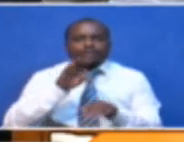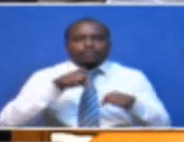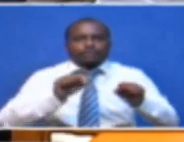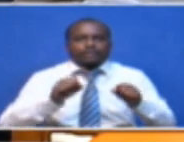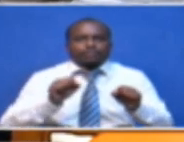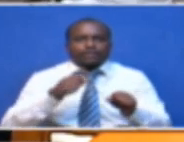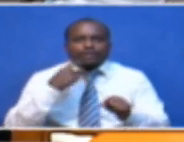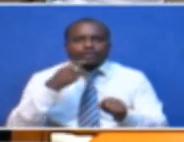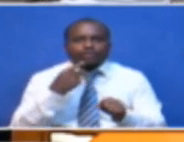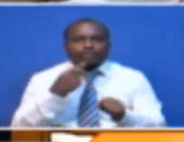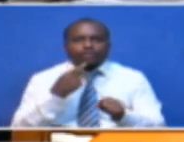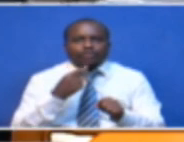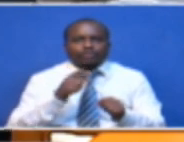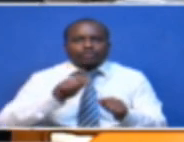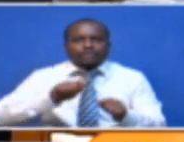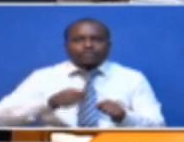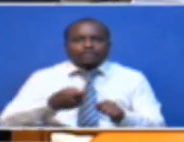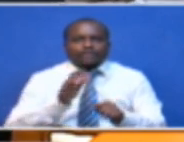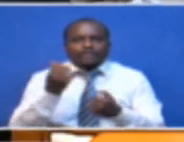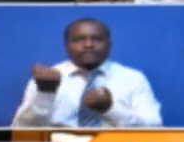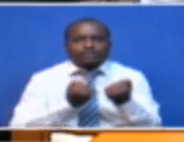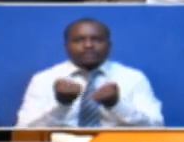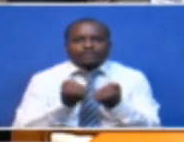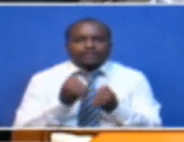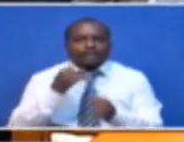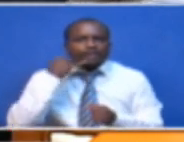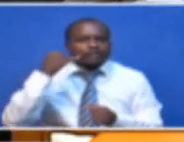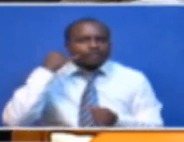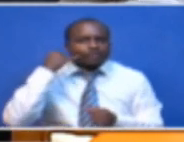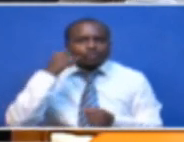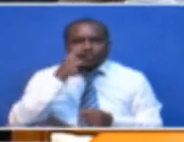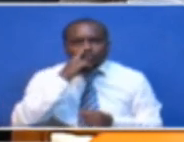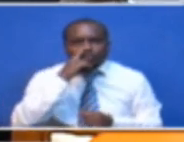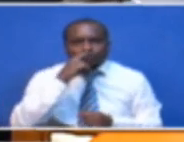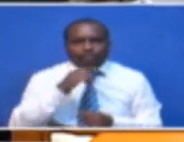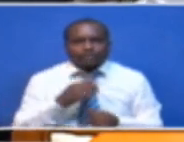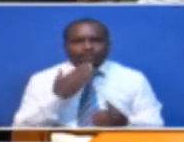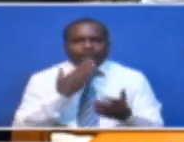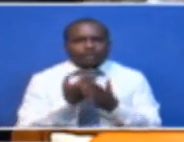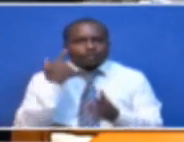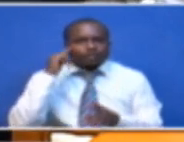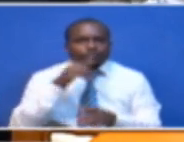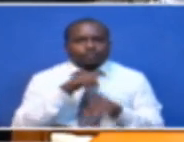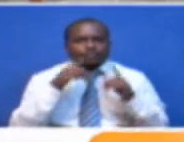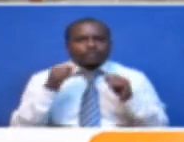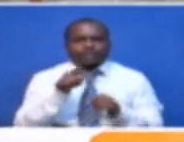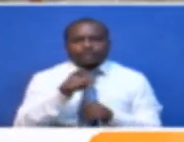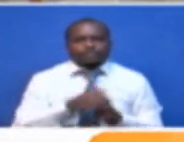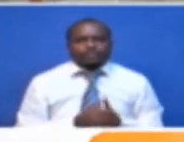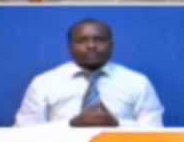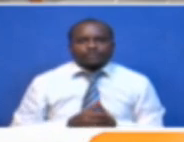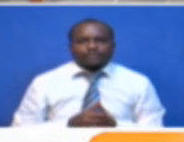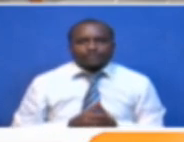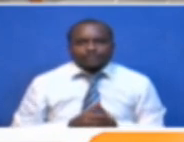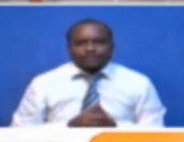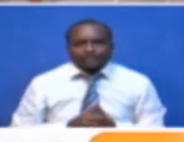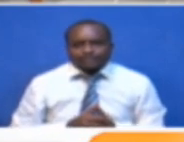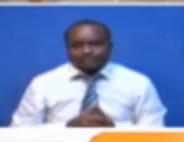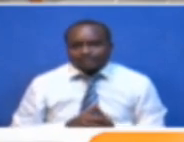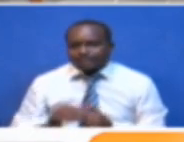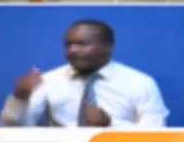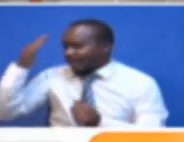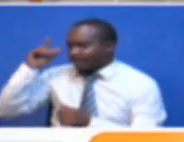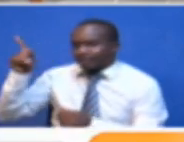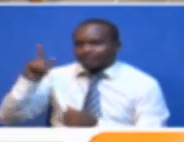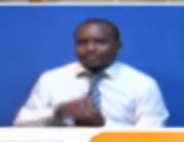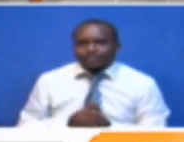who jump starts his motor vehicles at his Nakuru home. Thanks so much for hosting him. You know him? I know him.